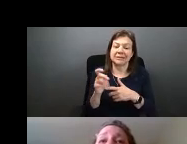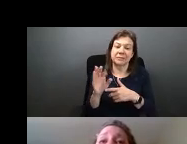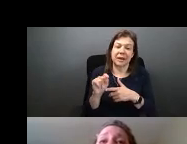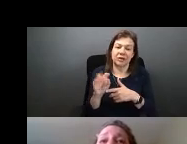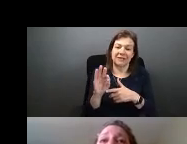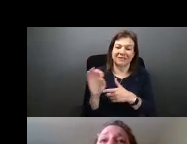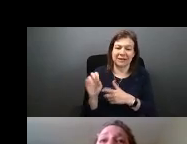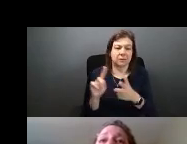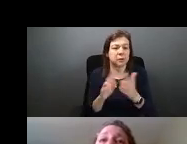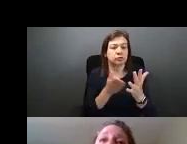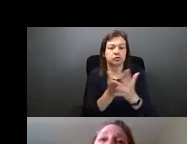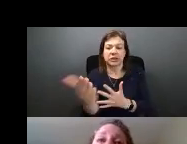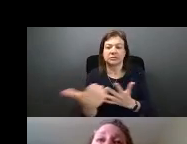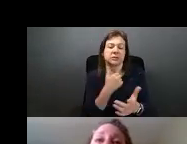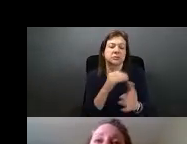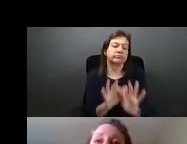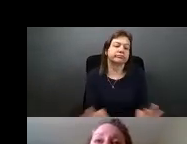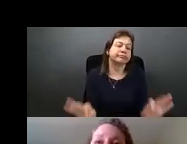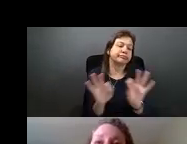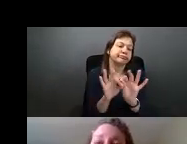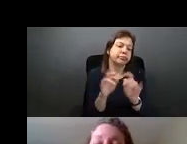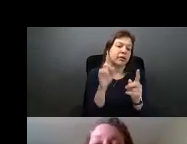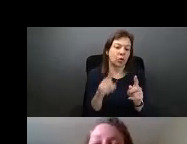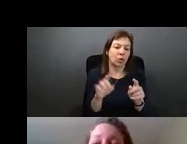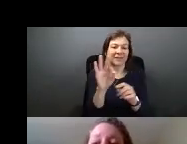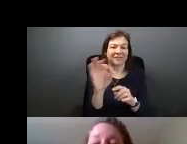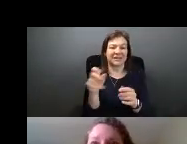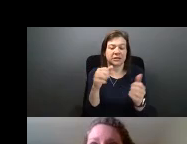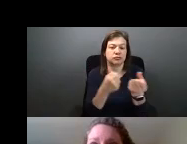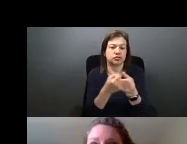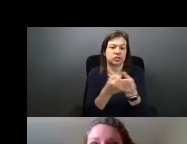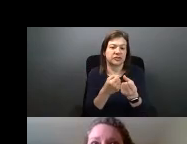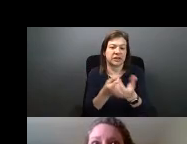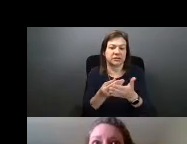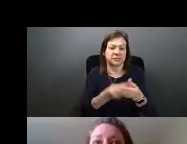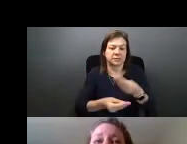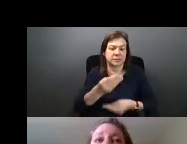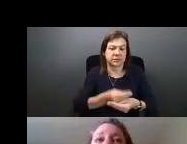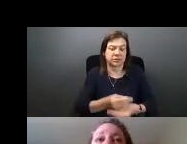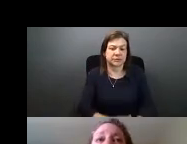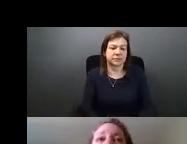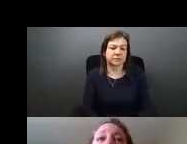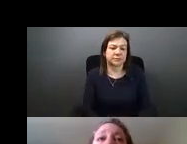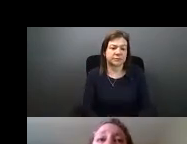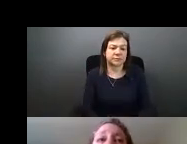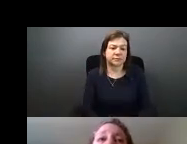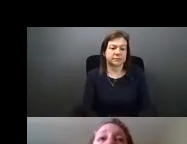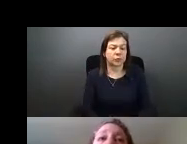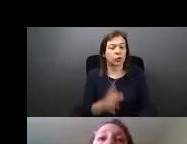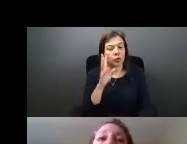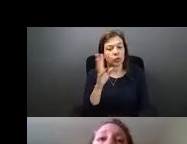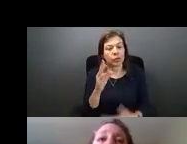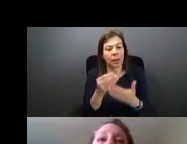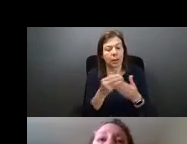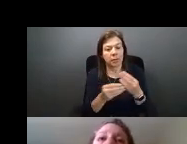Transparency is key in the contract fee justification or budget. Create a budget